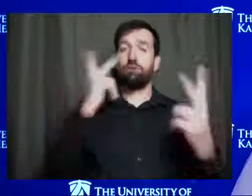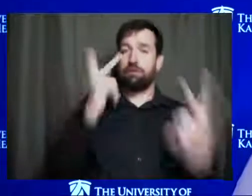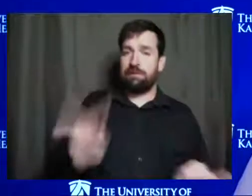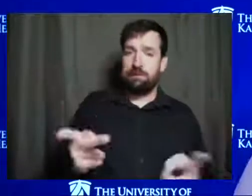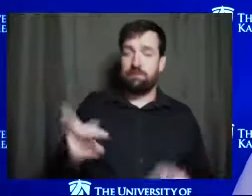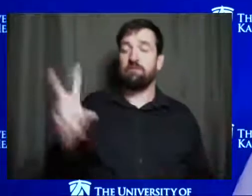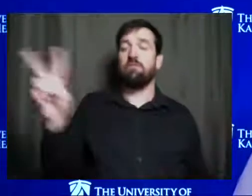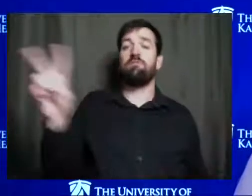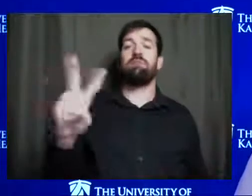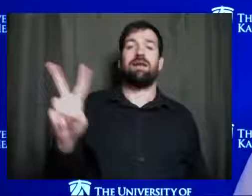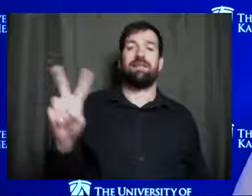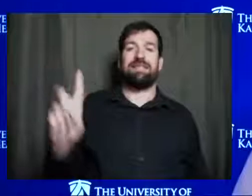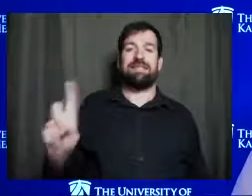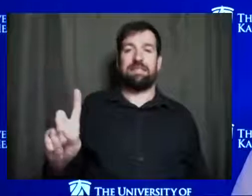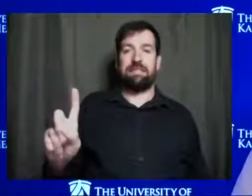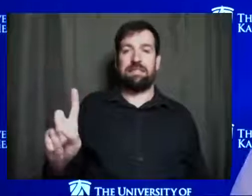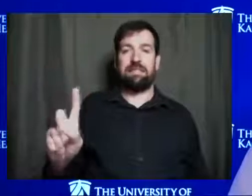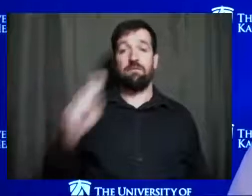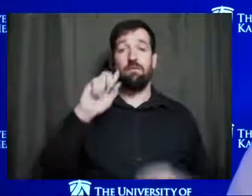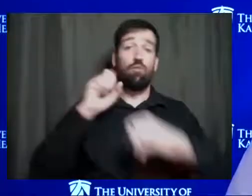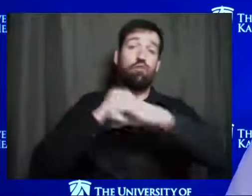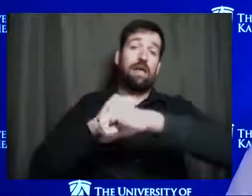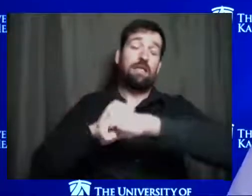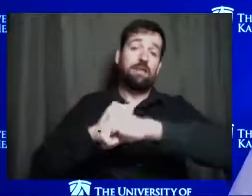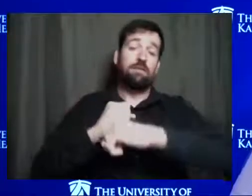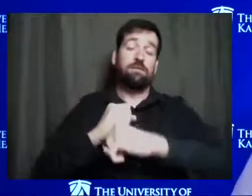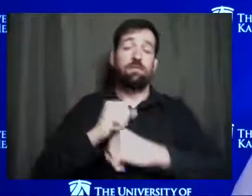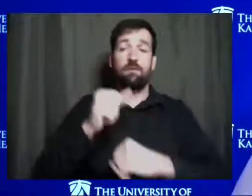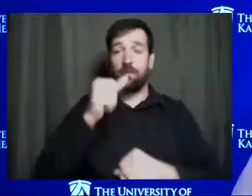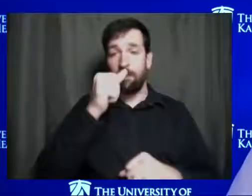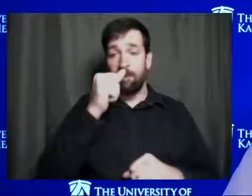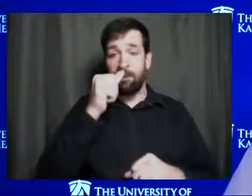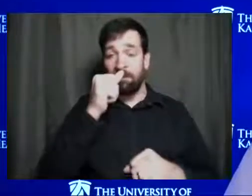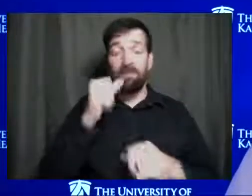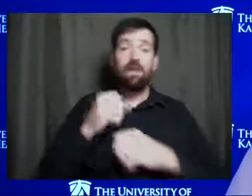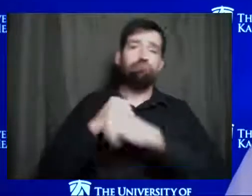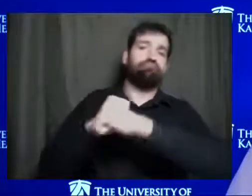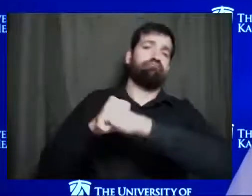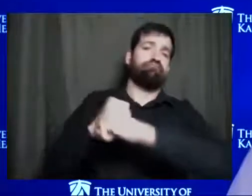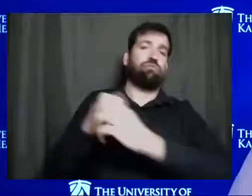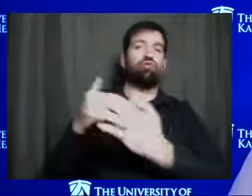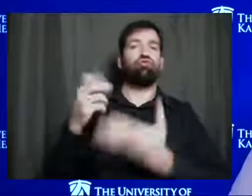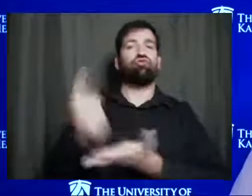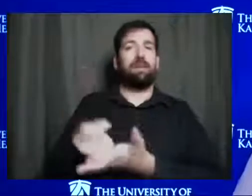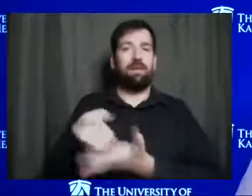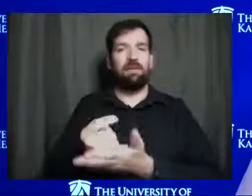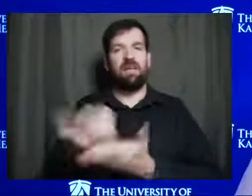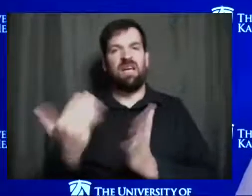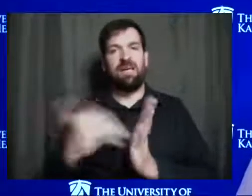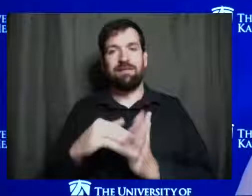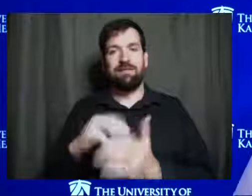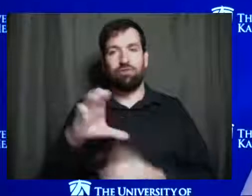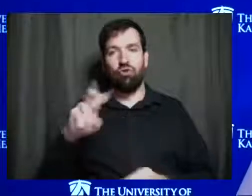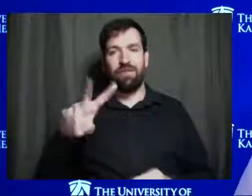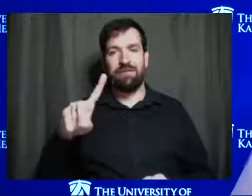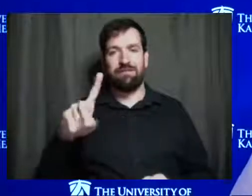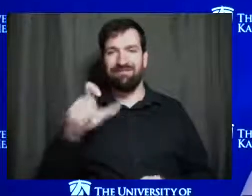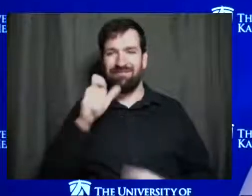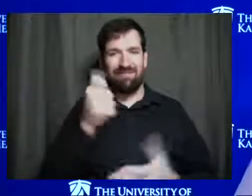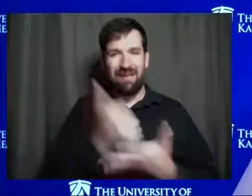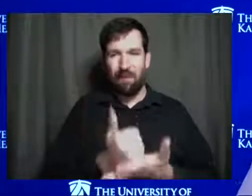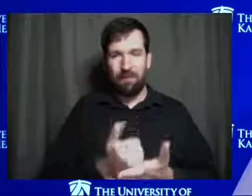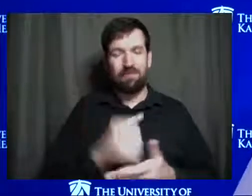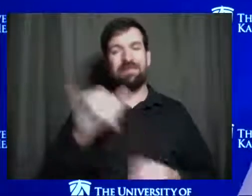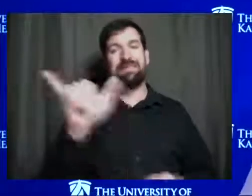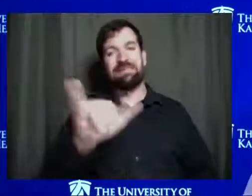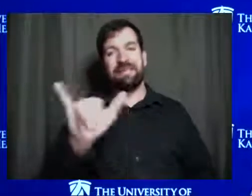D in protecting you, prophylaxis, or treatment against COVID-19 really does not help. I think the same thing goes for zinc and vitamin